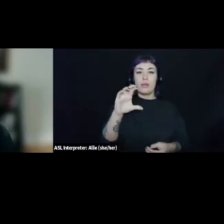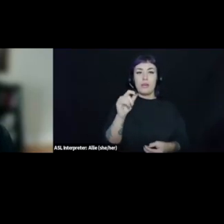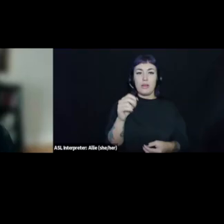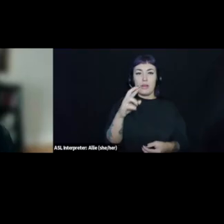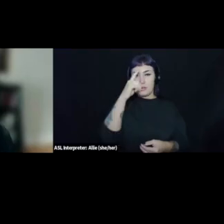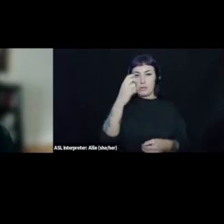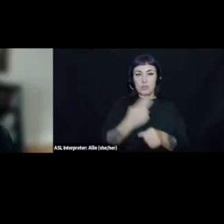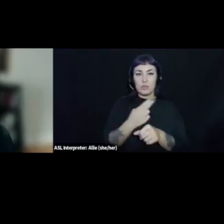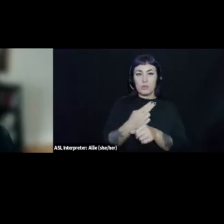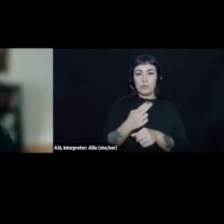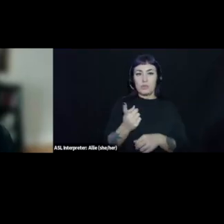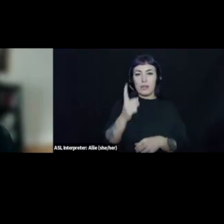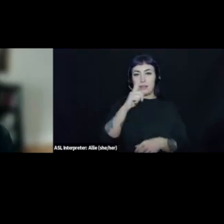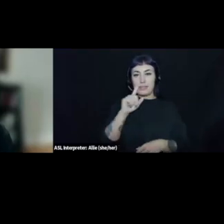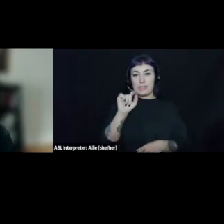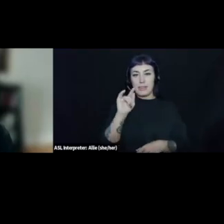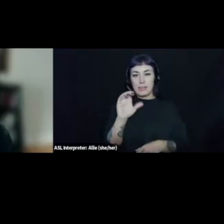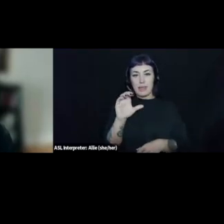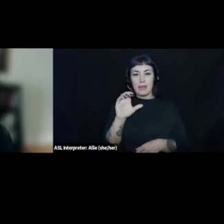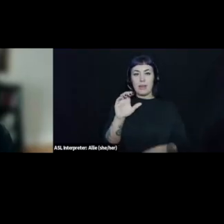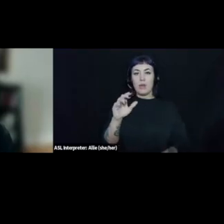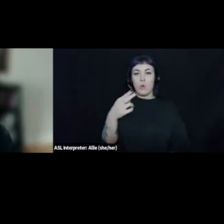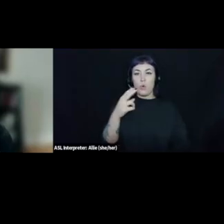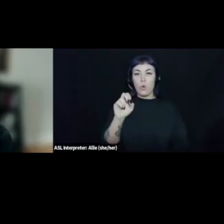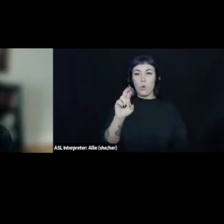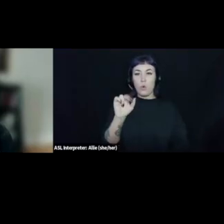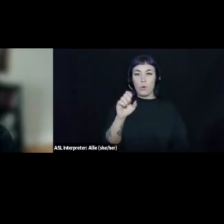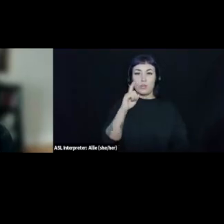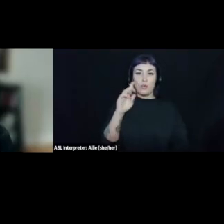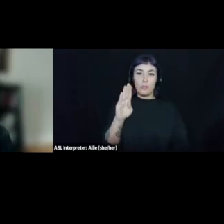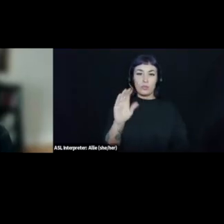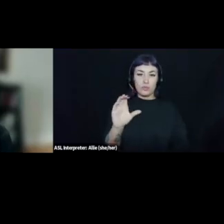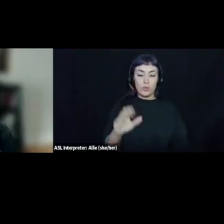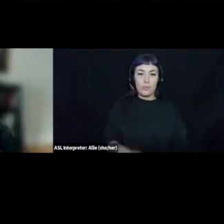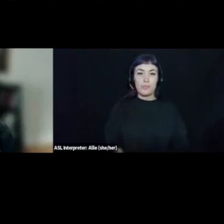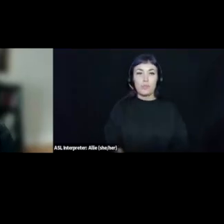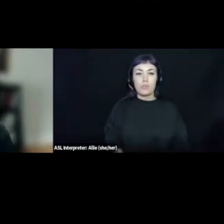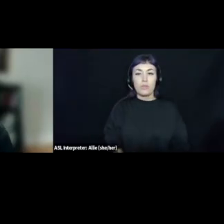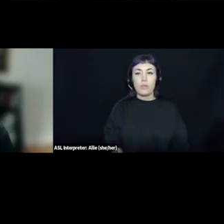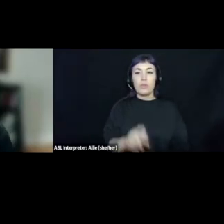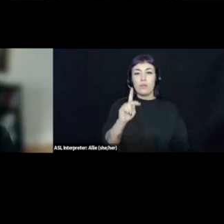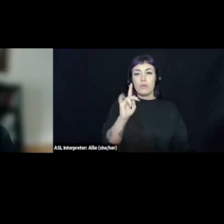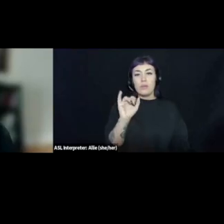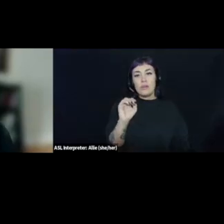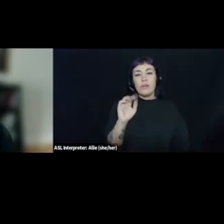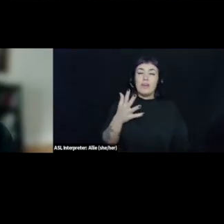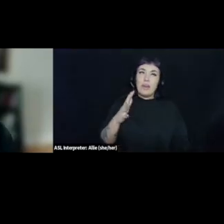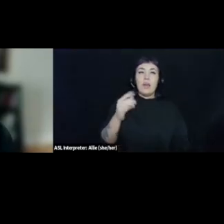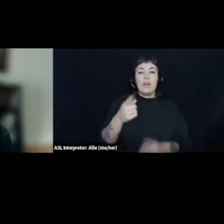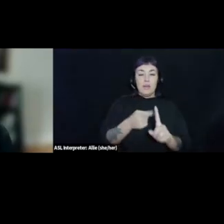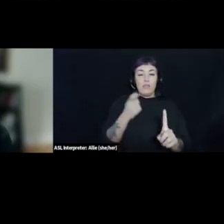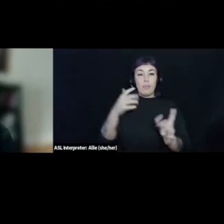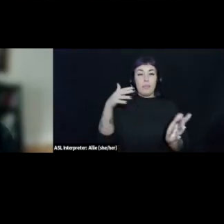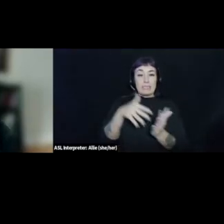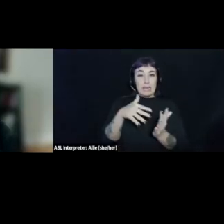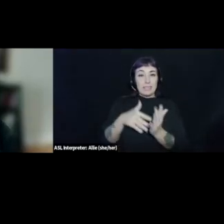using synthetic hormones as birth control. So that's so from the studies